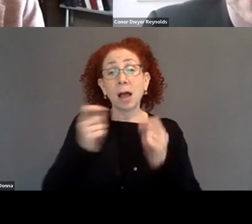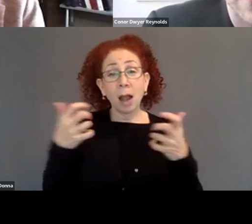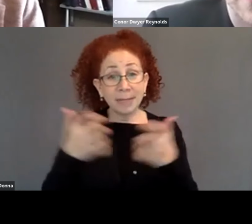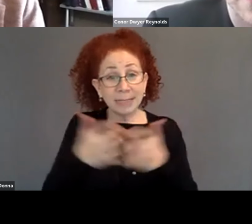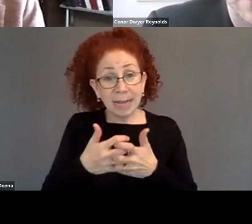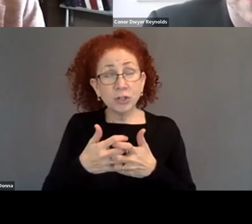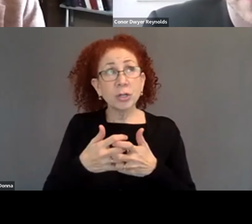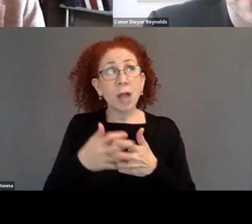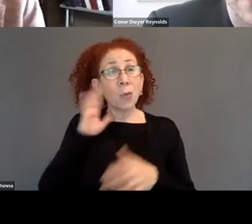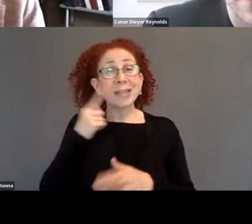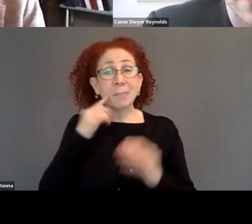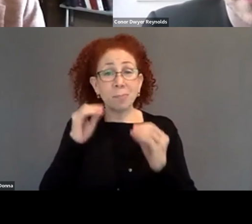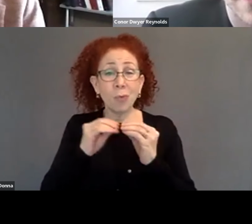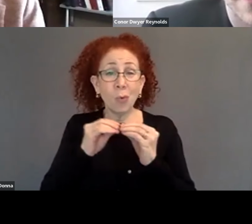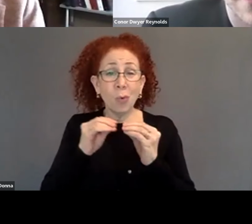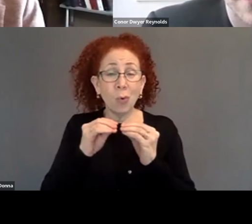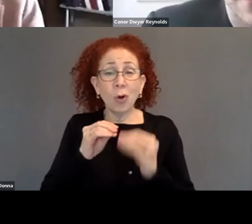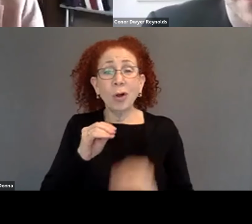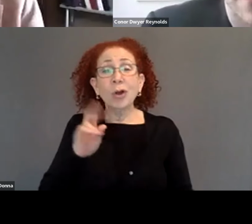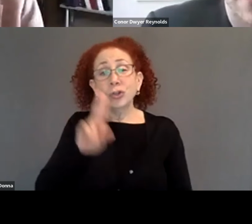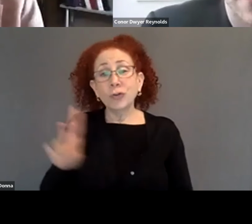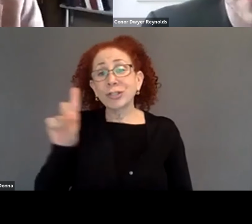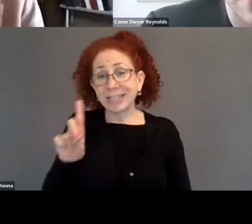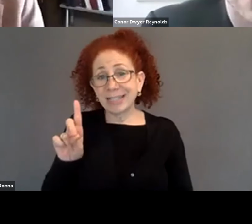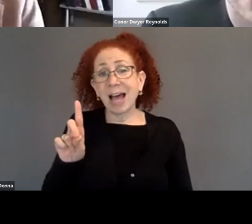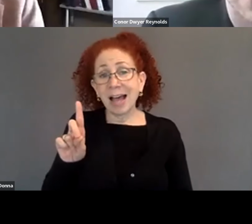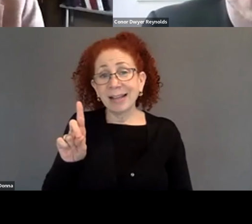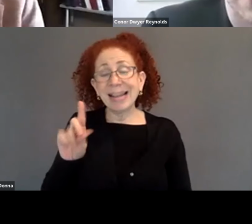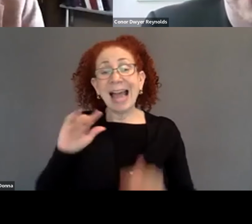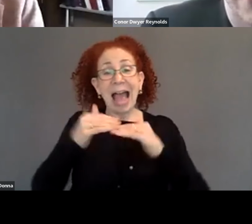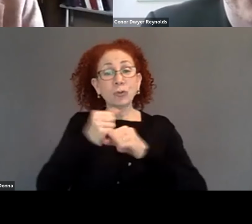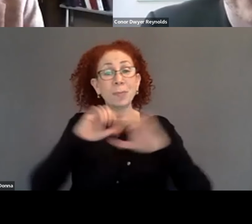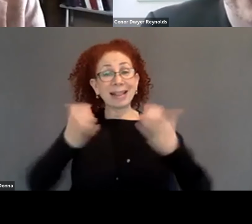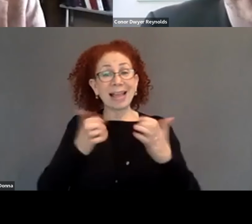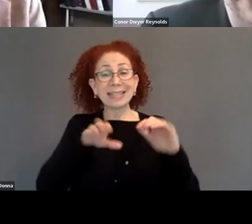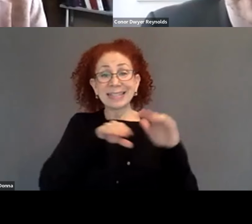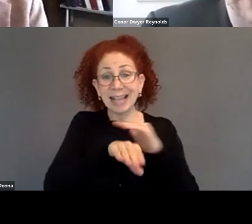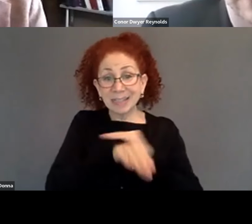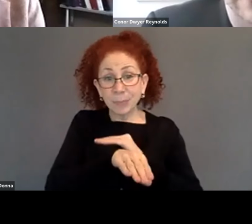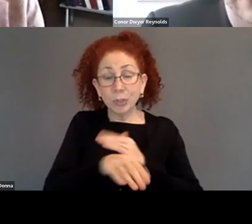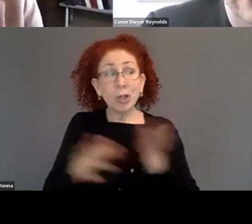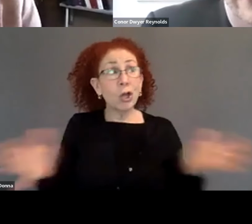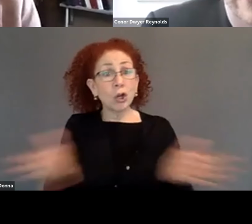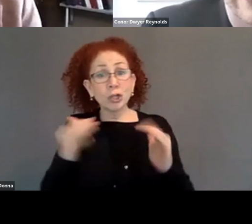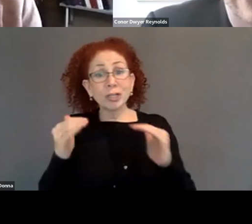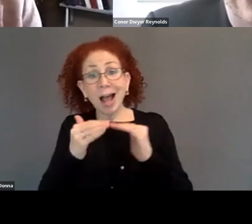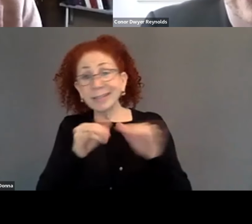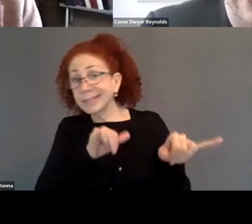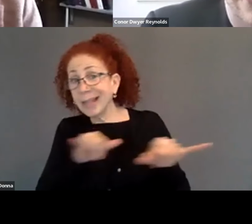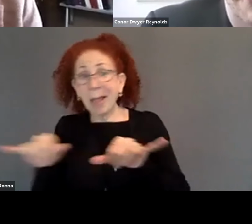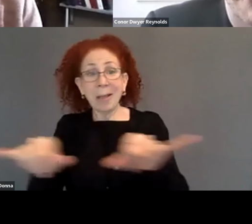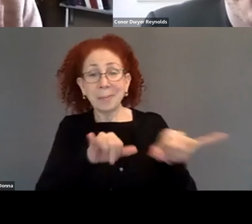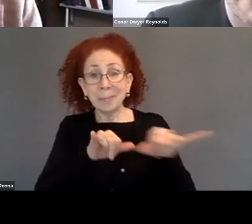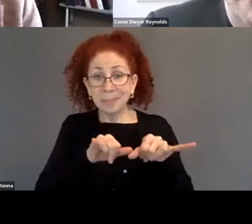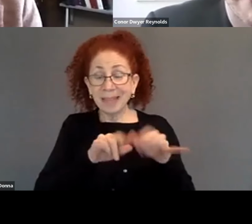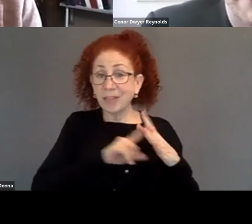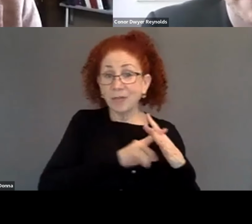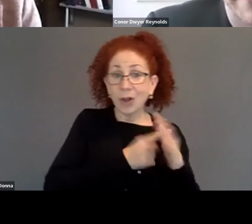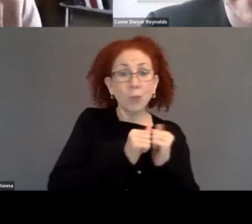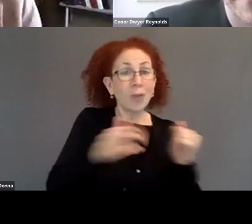universal design, thinking about how to make classes accessible and encouraging colleagues to do the same from the front end without the need for a request